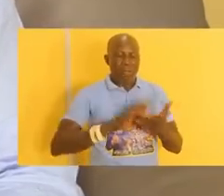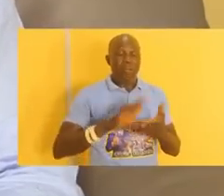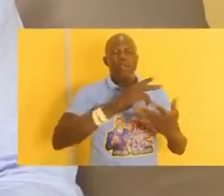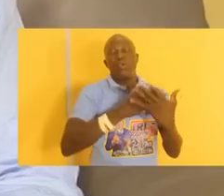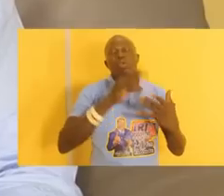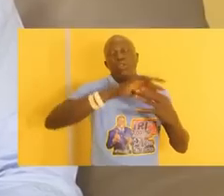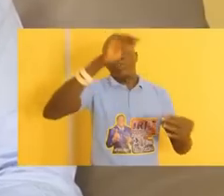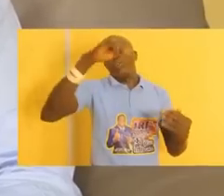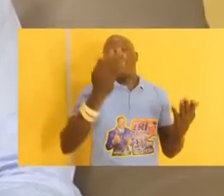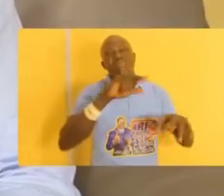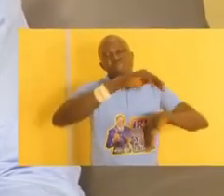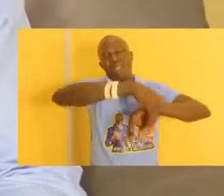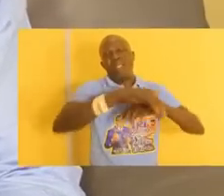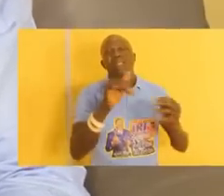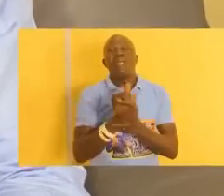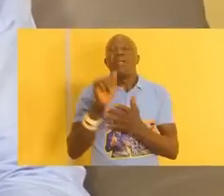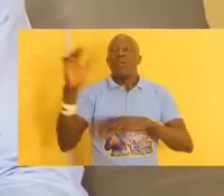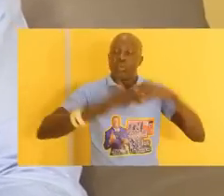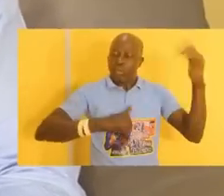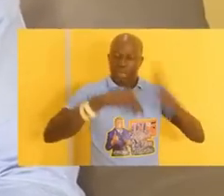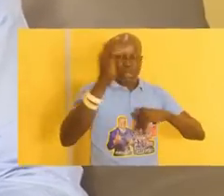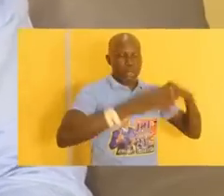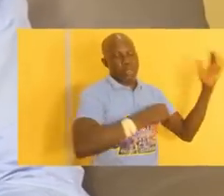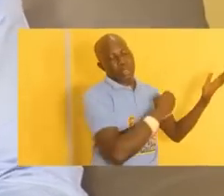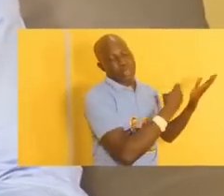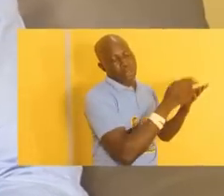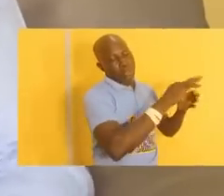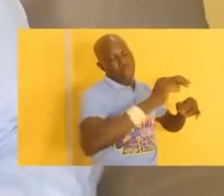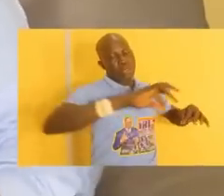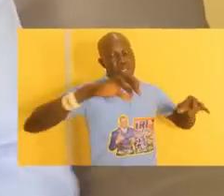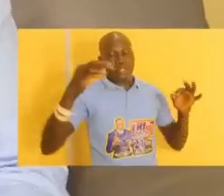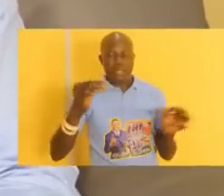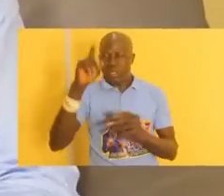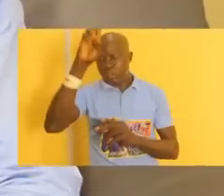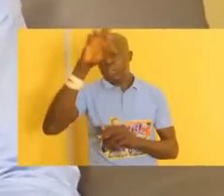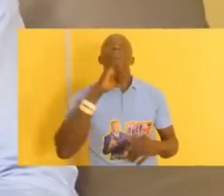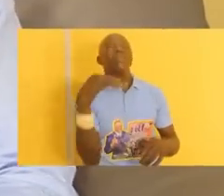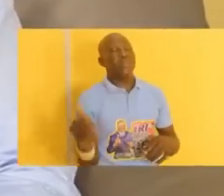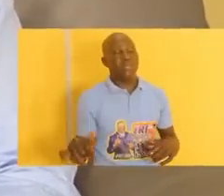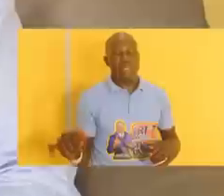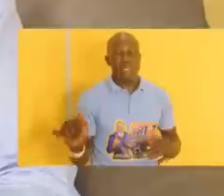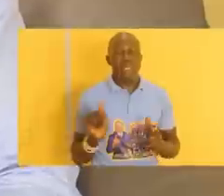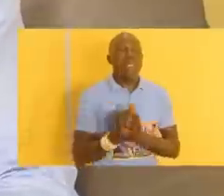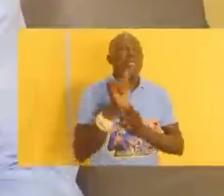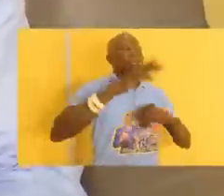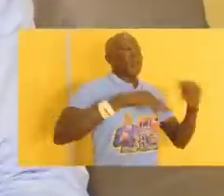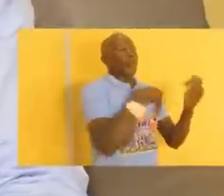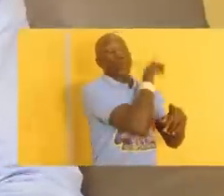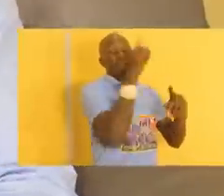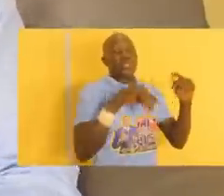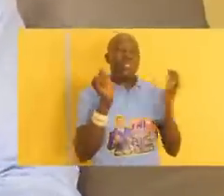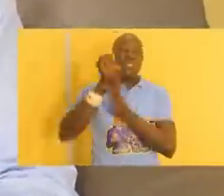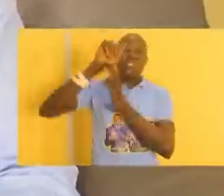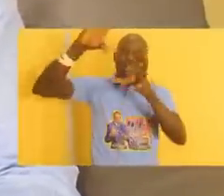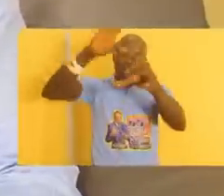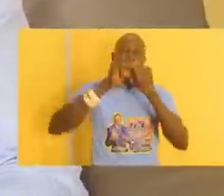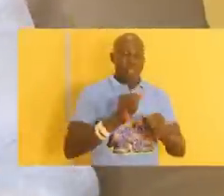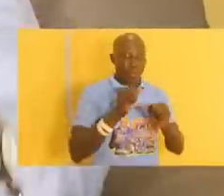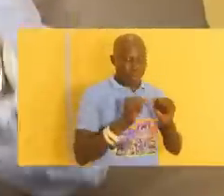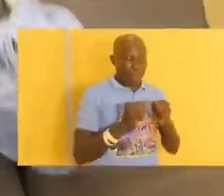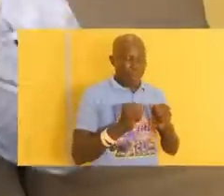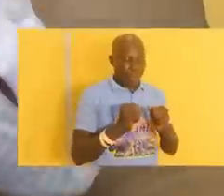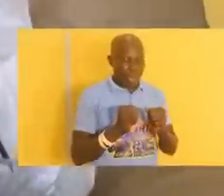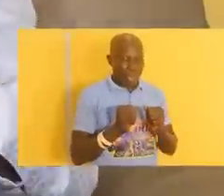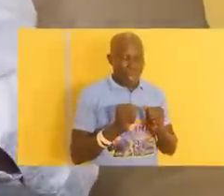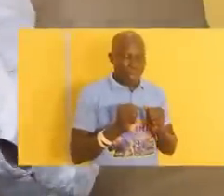power of the Holy Ghost night. Lai si emi mimo ofo ni eniyan. The Holy Spirit one is nothing. O ni gba to ba to gbagbara. Until you receive power. La